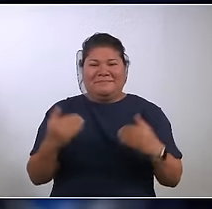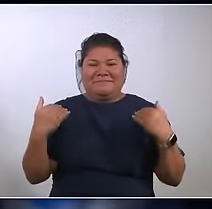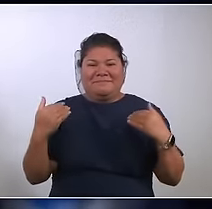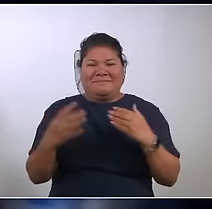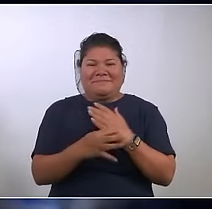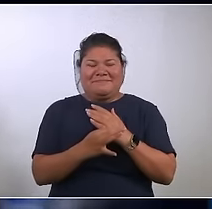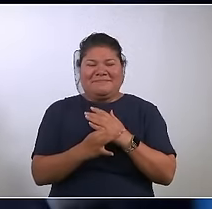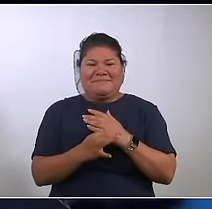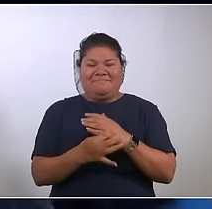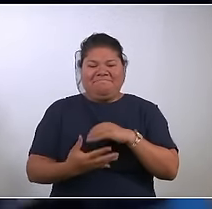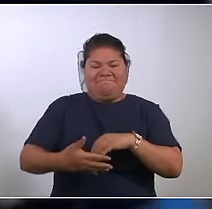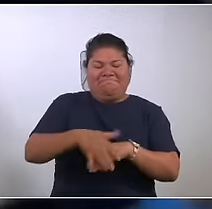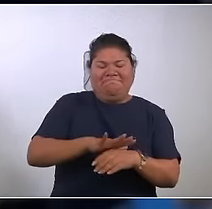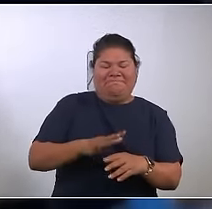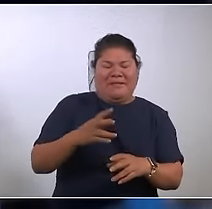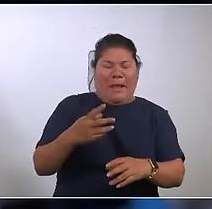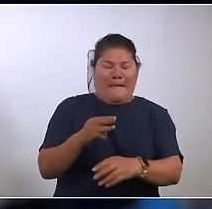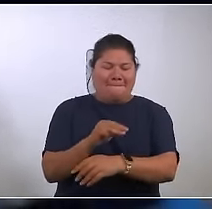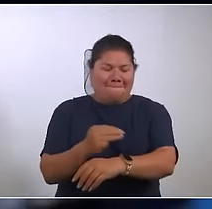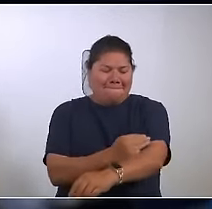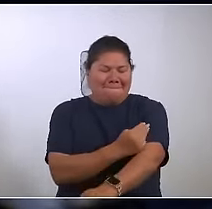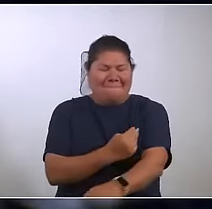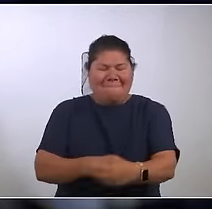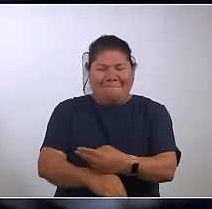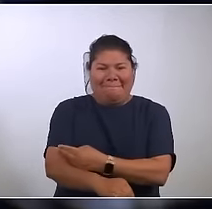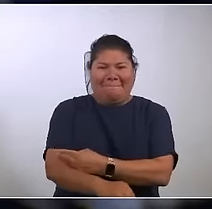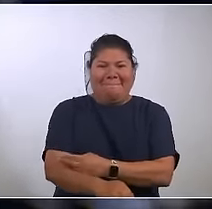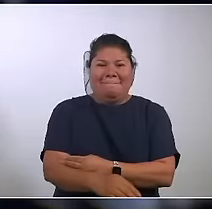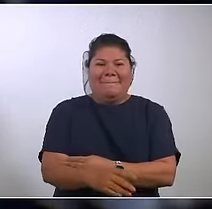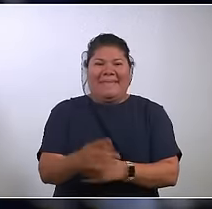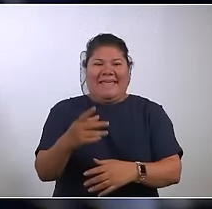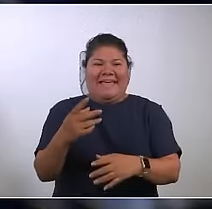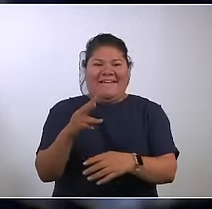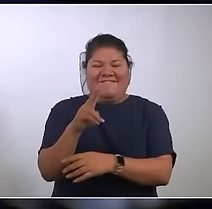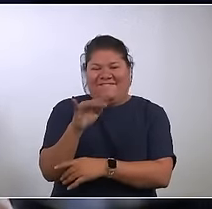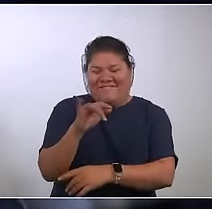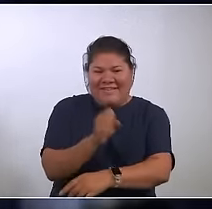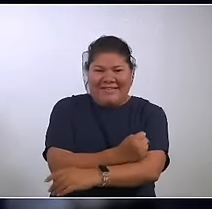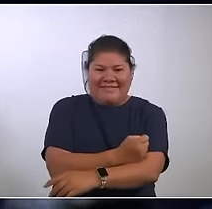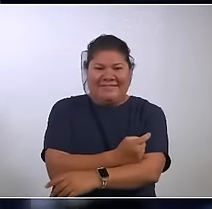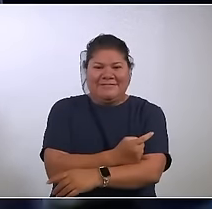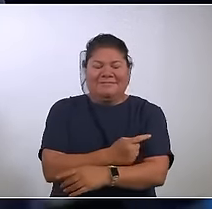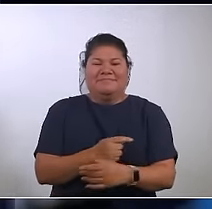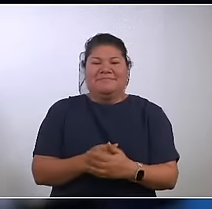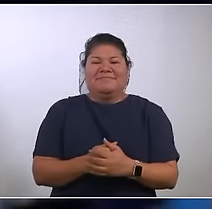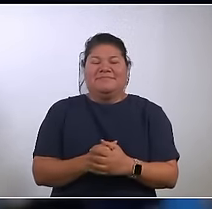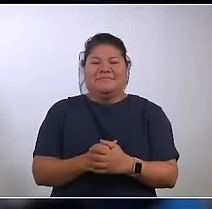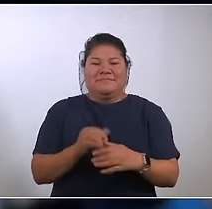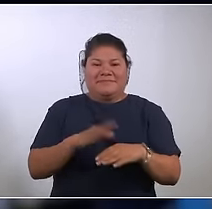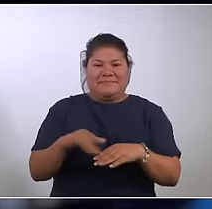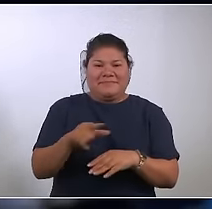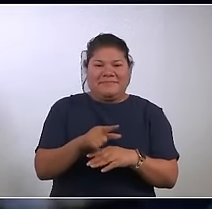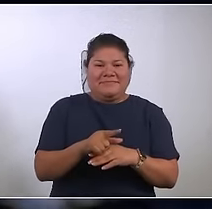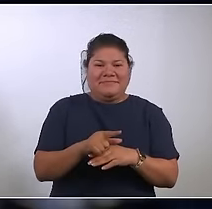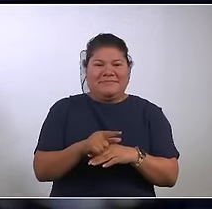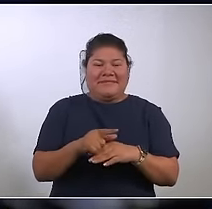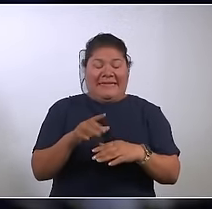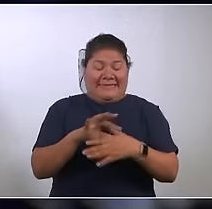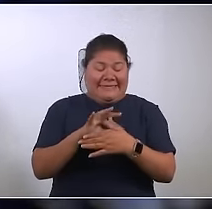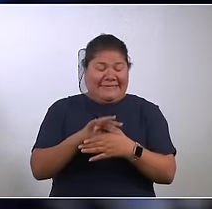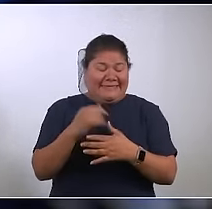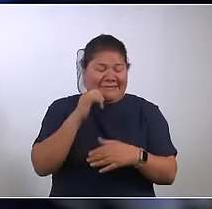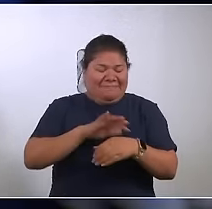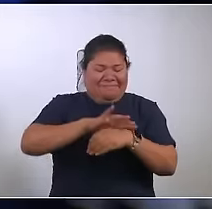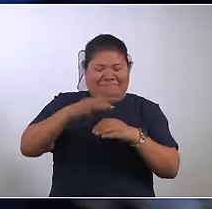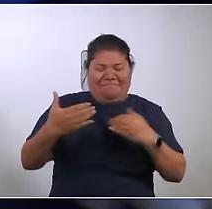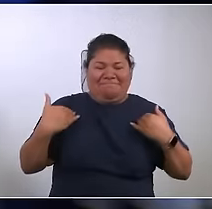and. Vino la piel muscles came upon y músculos and veins came upon y venas vinieron sobre skin ellos covered the bodies. La